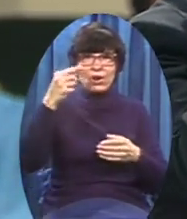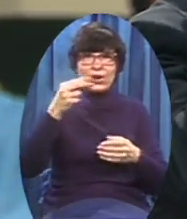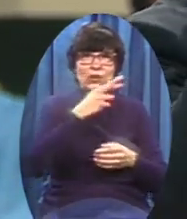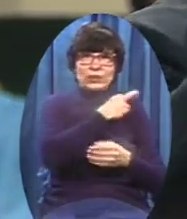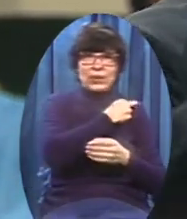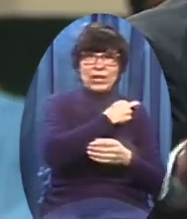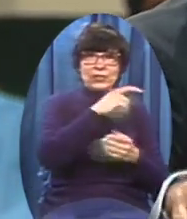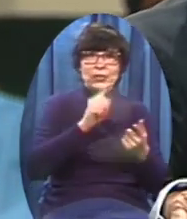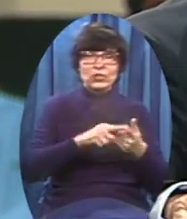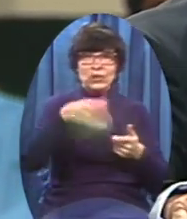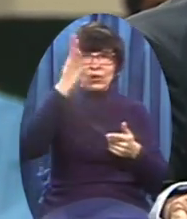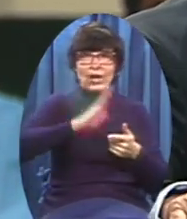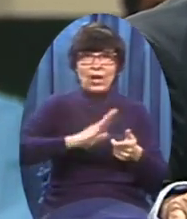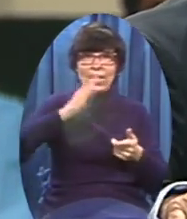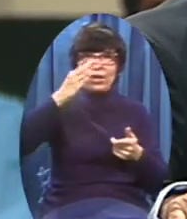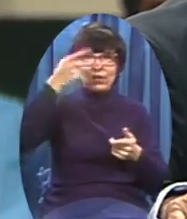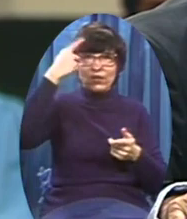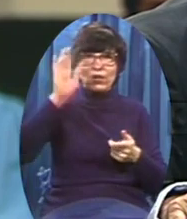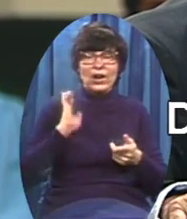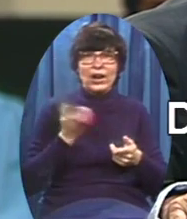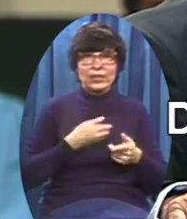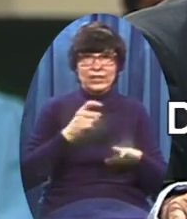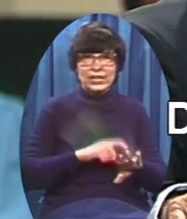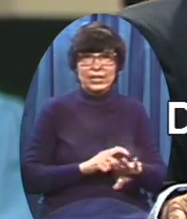time. How do we spend our time?